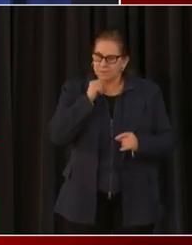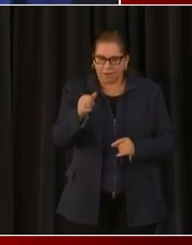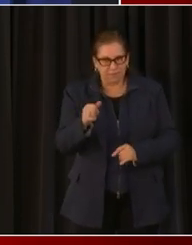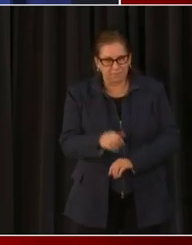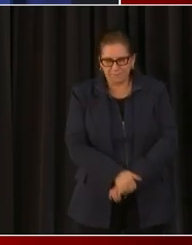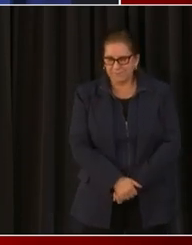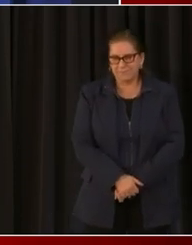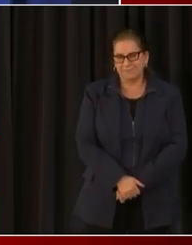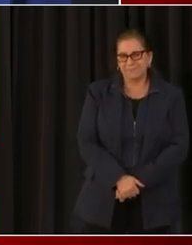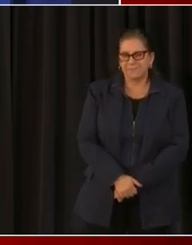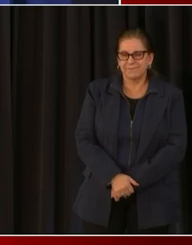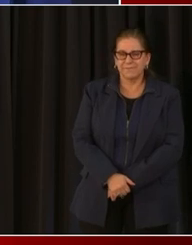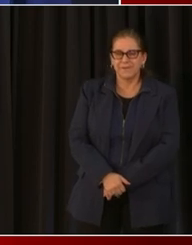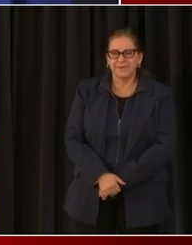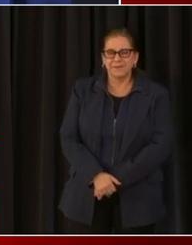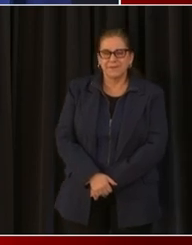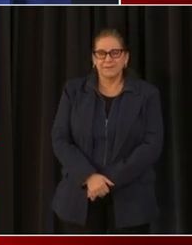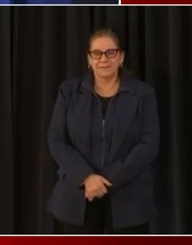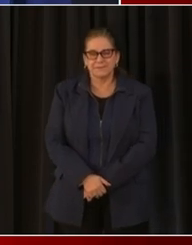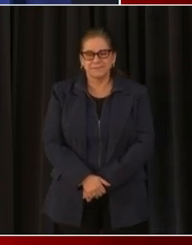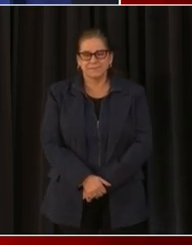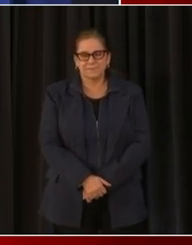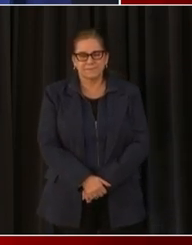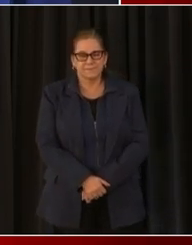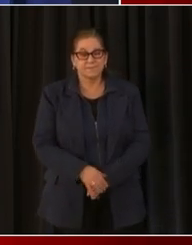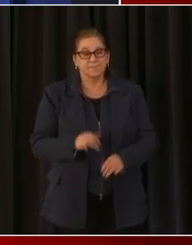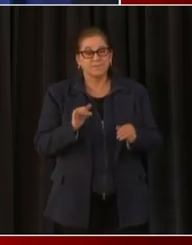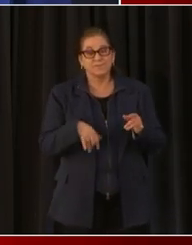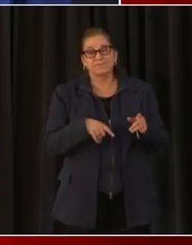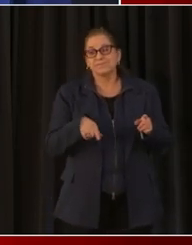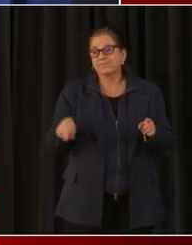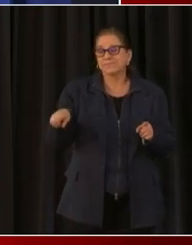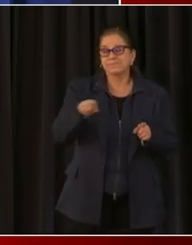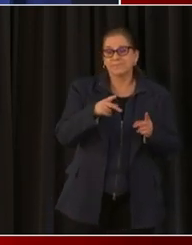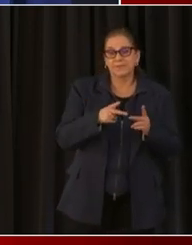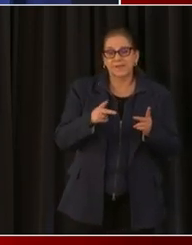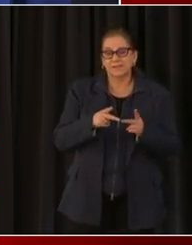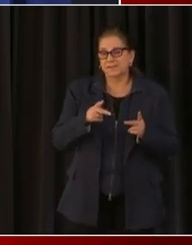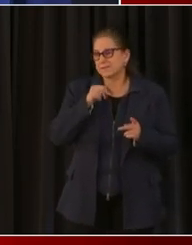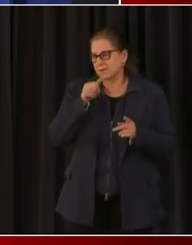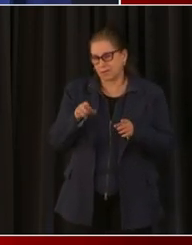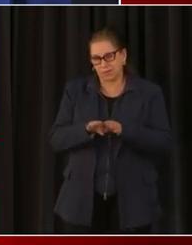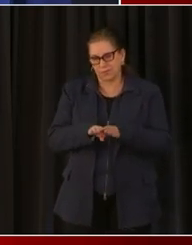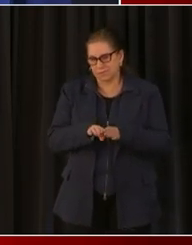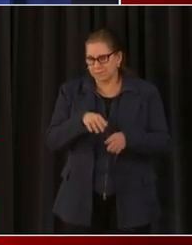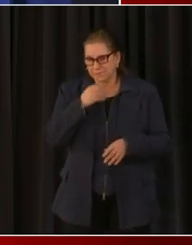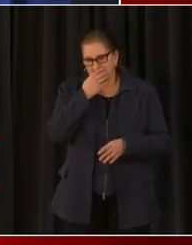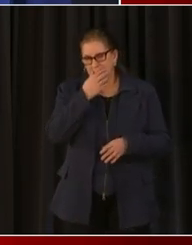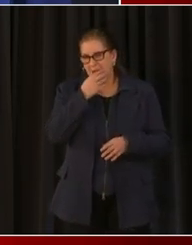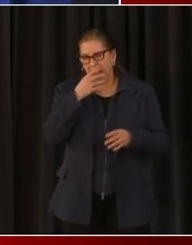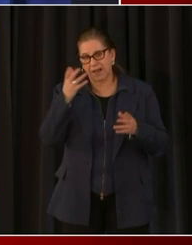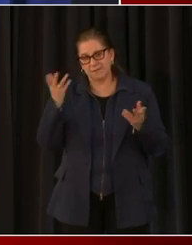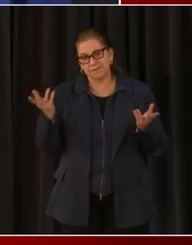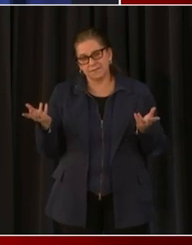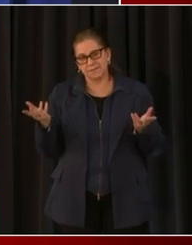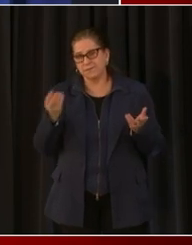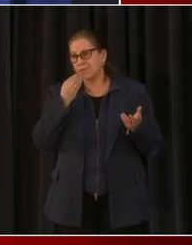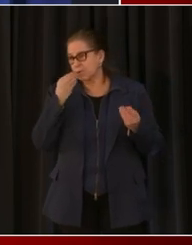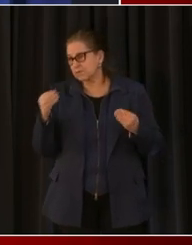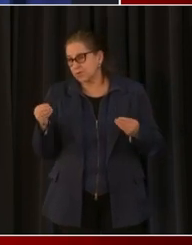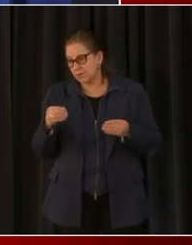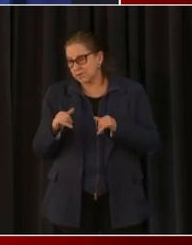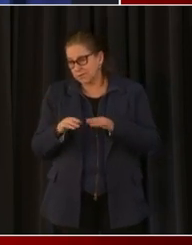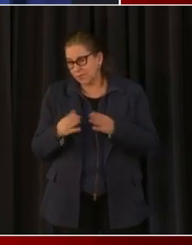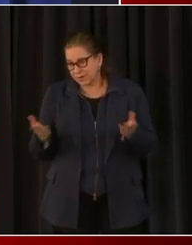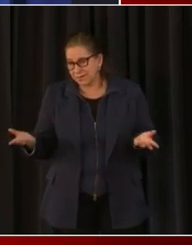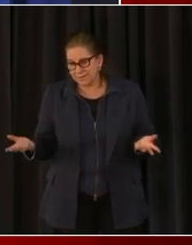operate in locations that do not close during inclement weather. Our pharmacy locations, our grocery stores,